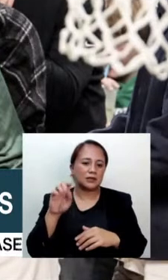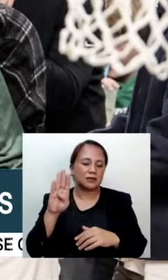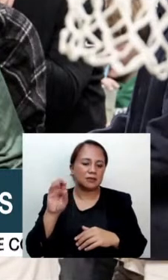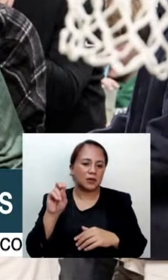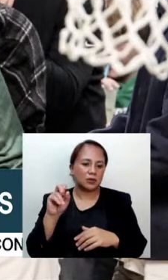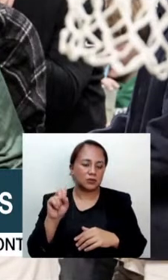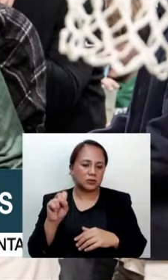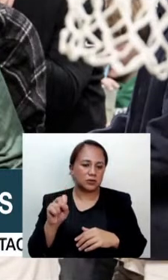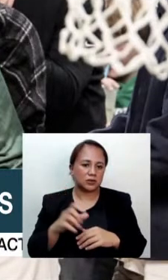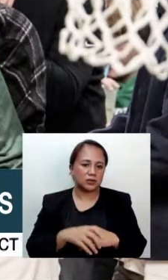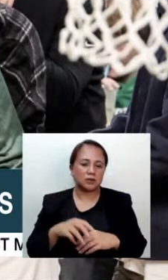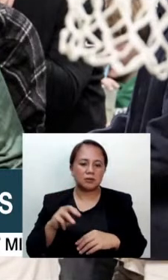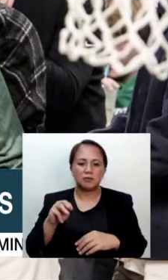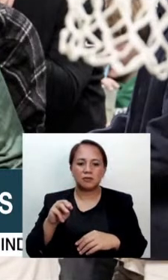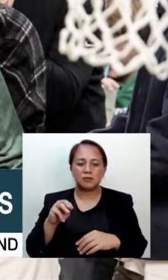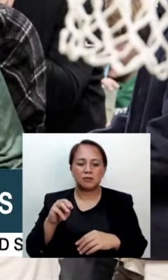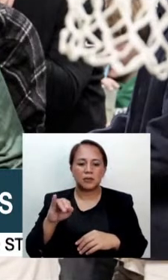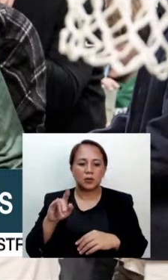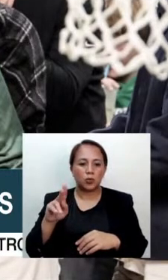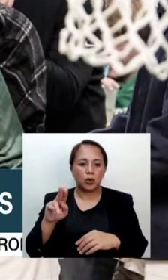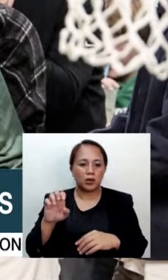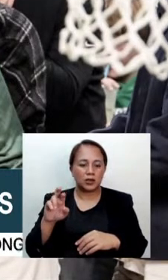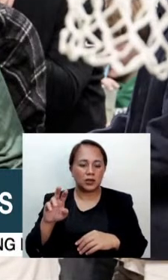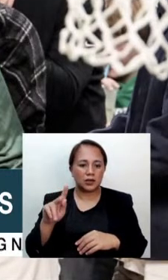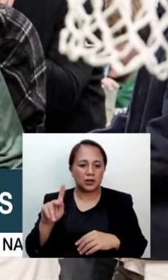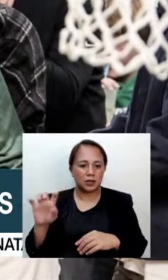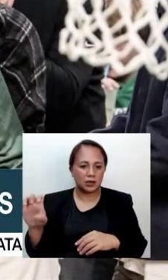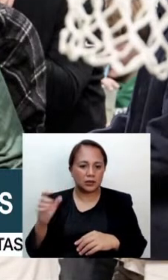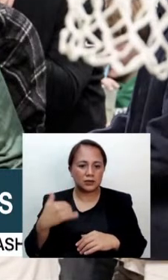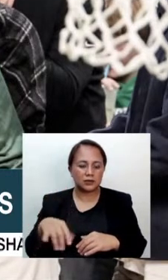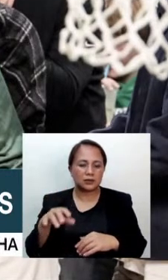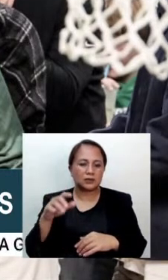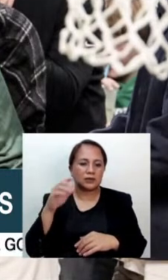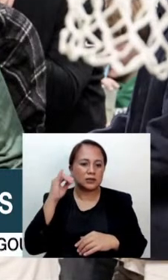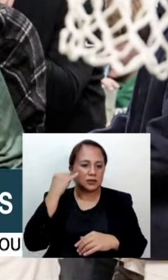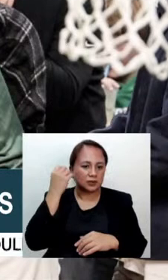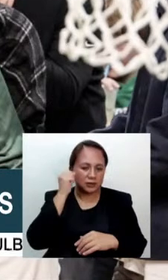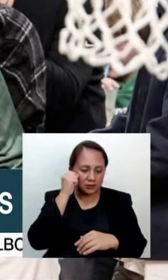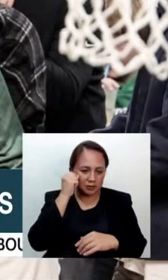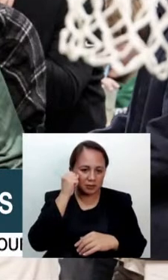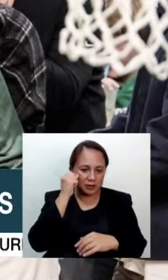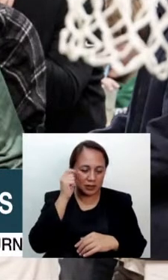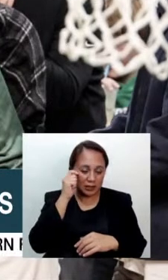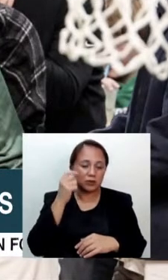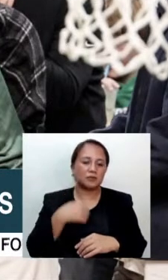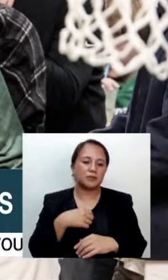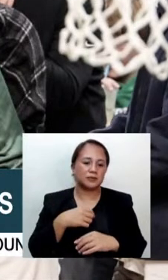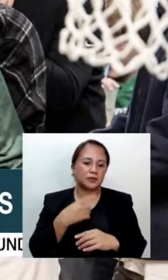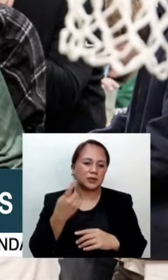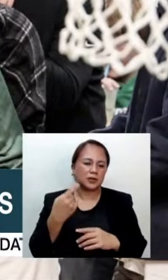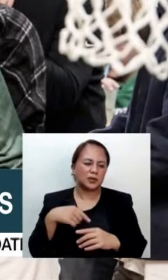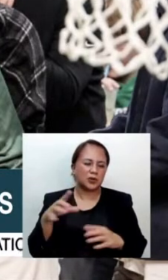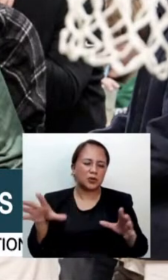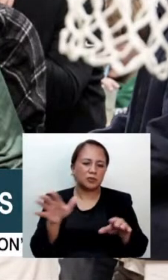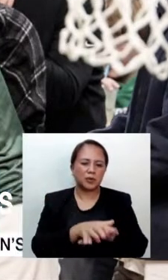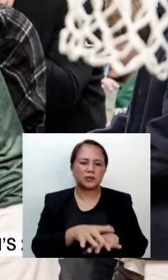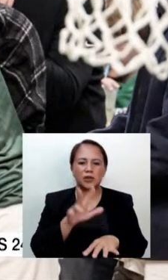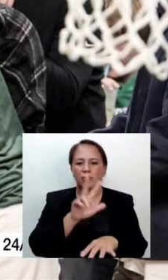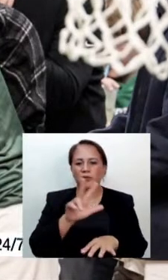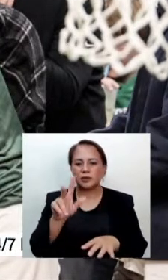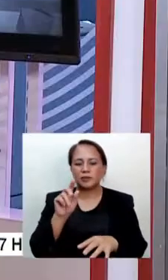also limited Boston's top two scorers, Jason Tatum and Jaylen Brown, who combined for just 33 points.